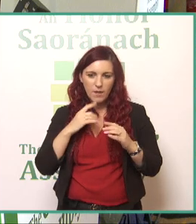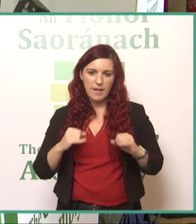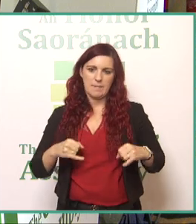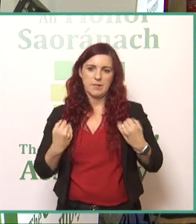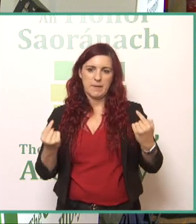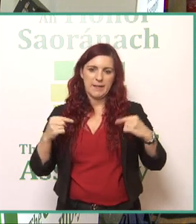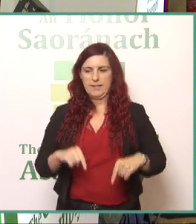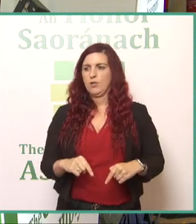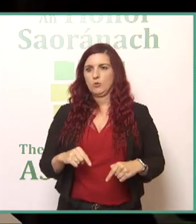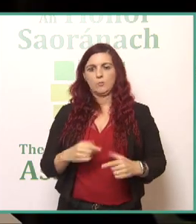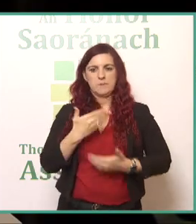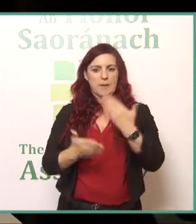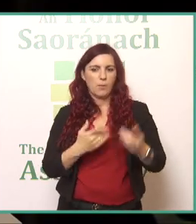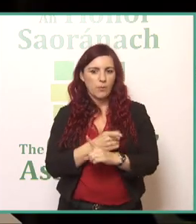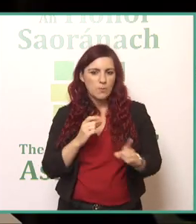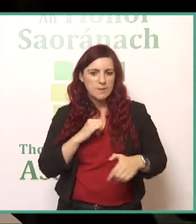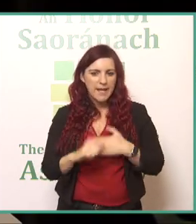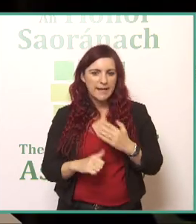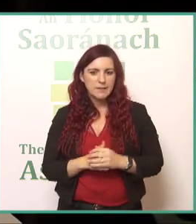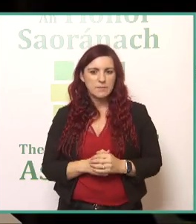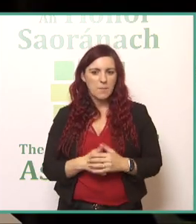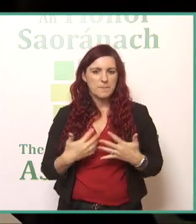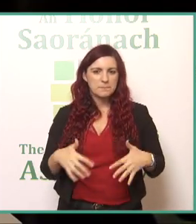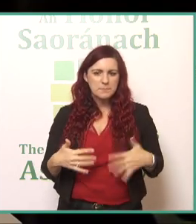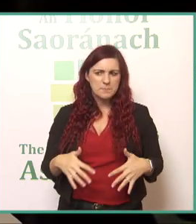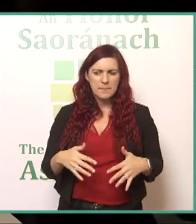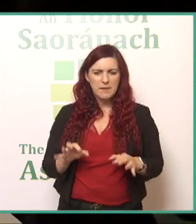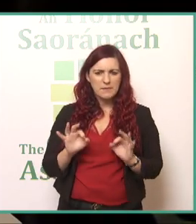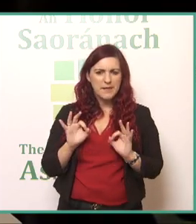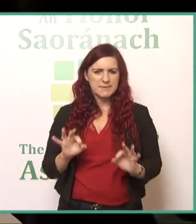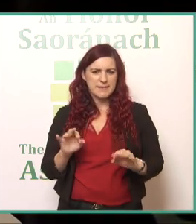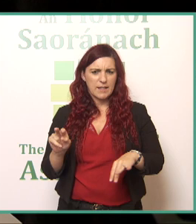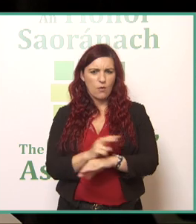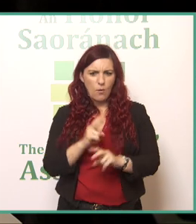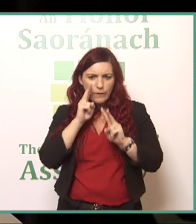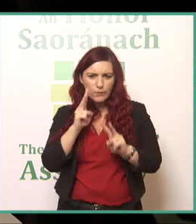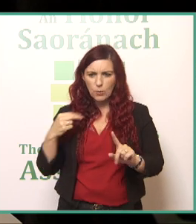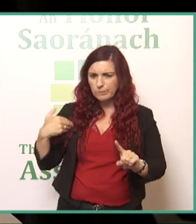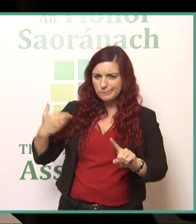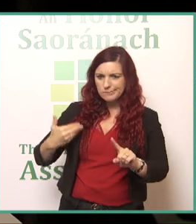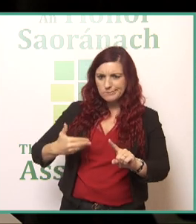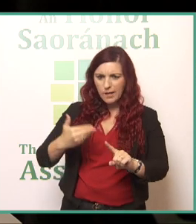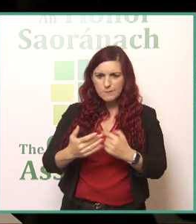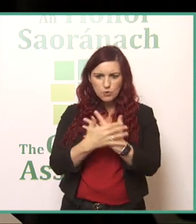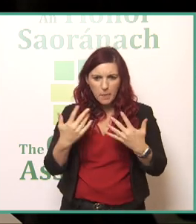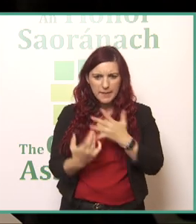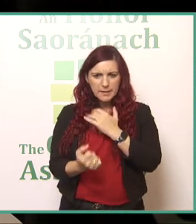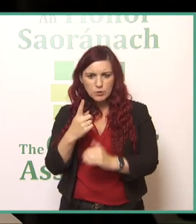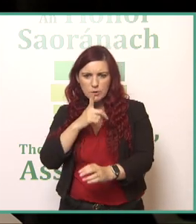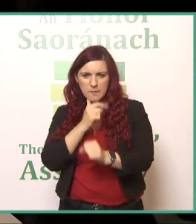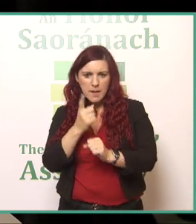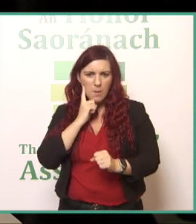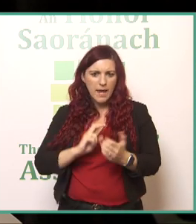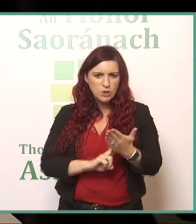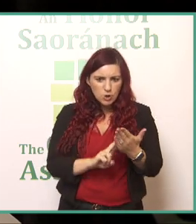you. You have... You've really had a fantastic overview of so many issues relating to land use